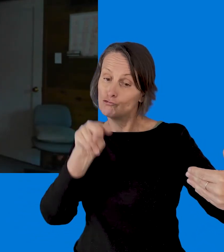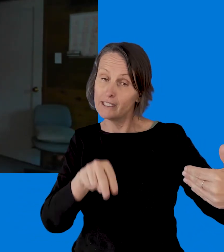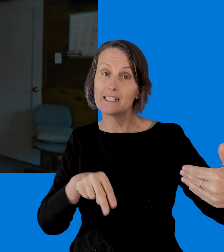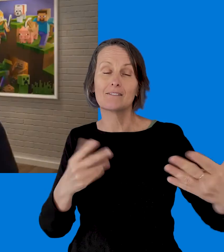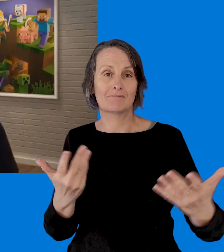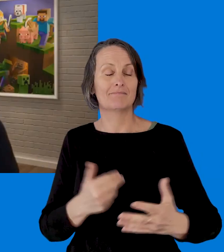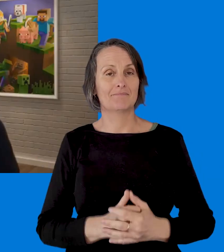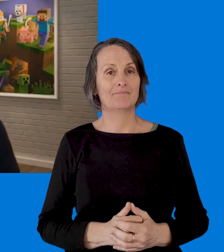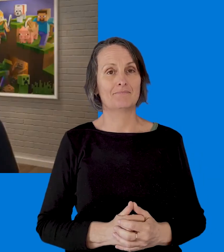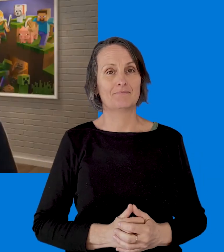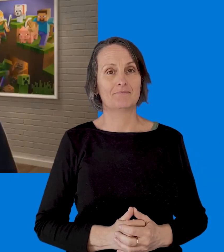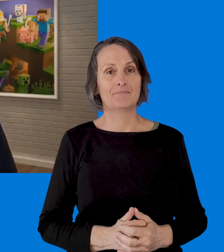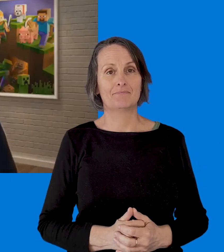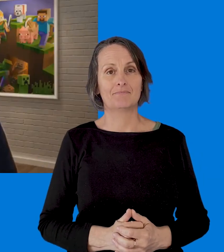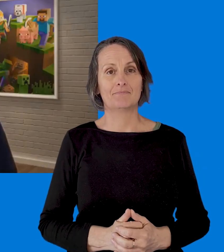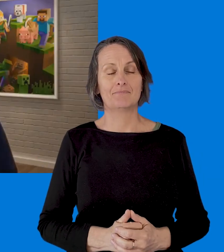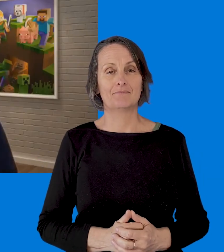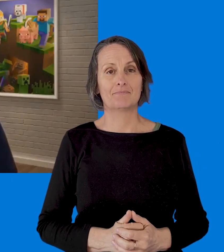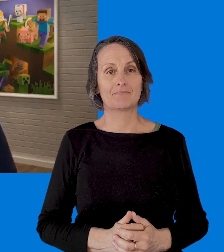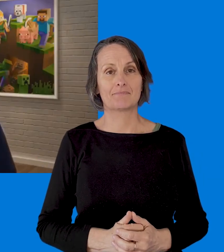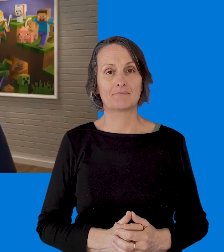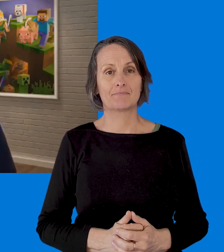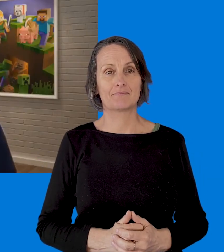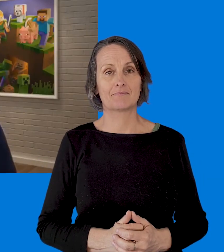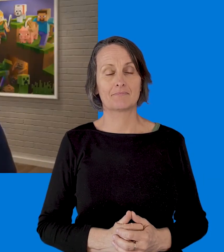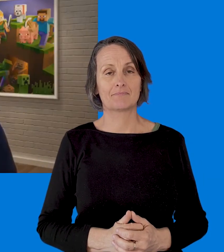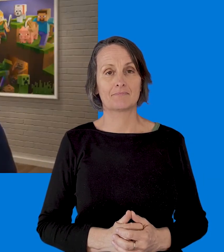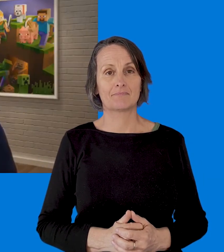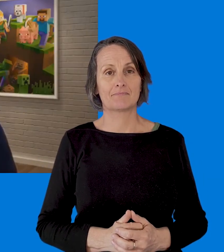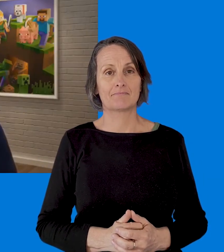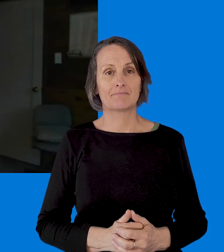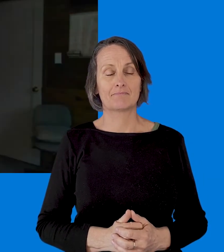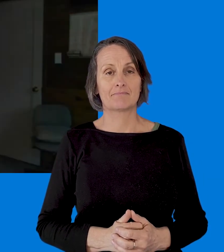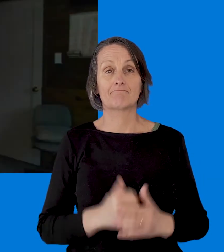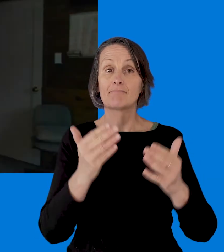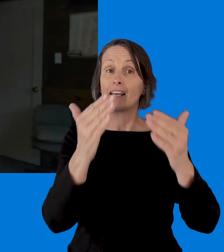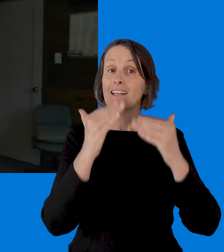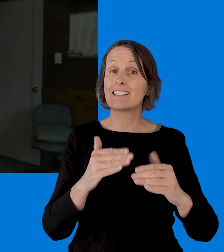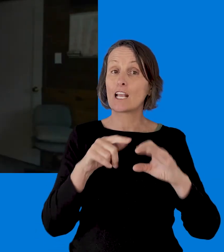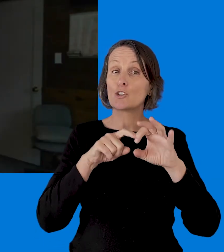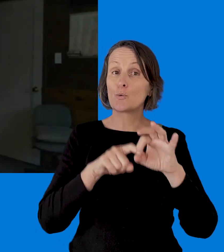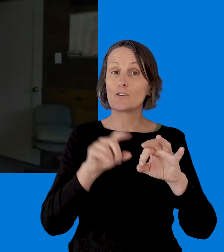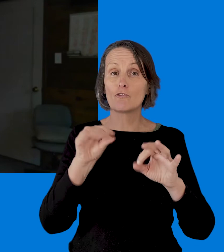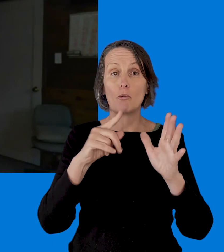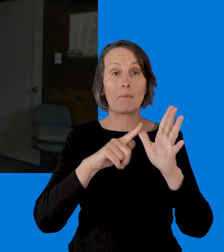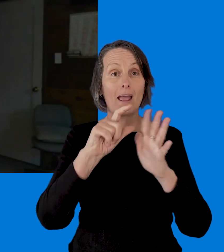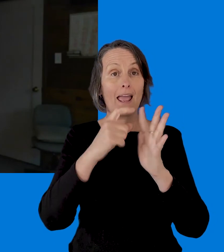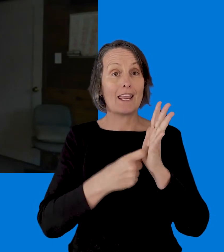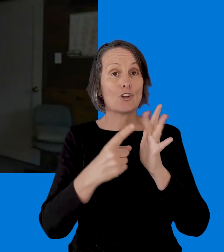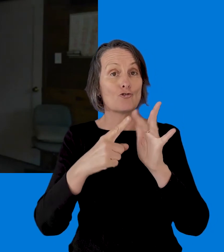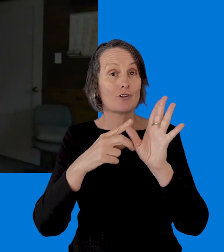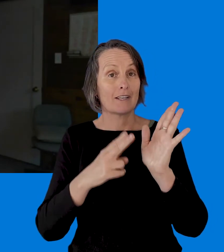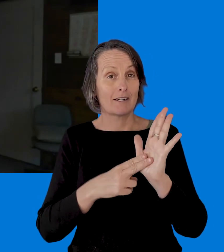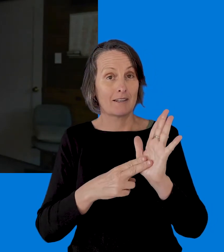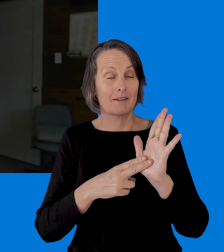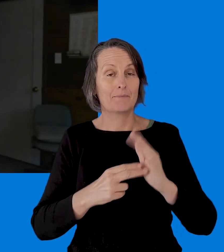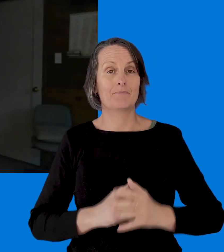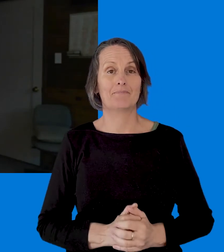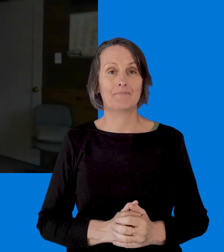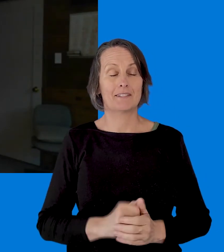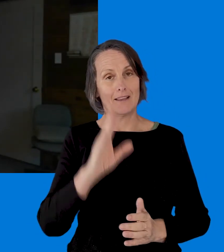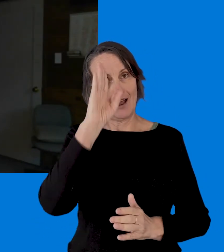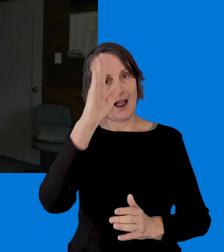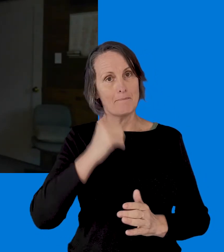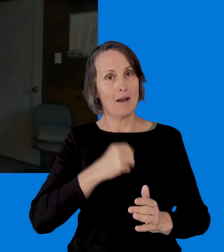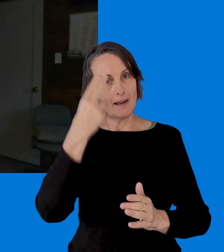devices. Awesome. Our next question comes from Adrian. Hello, my name's Adrian. I'm an assistant principal, and my